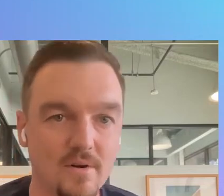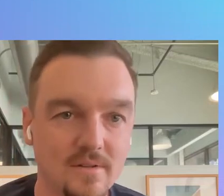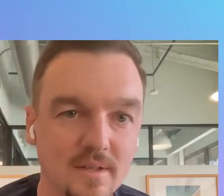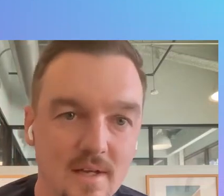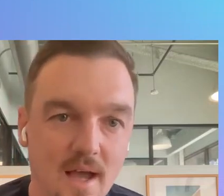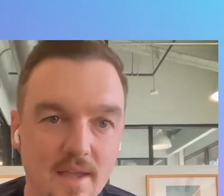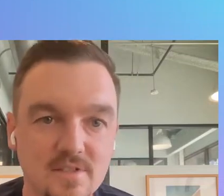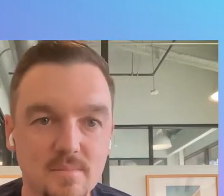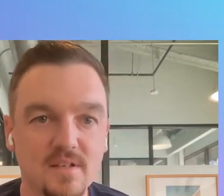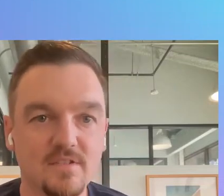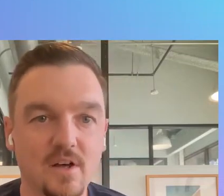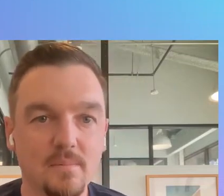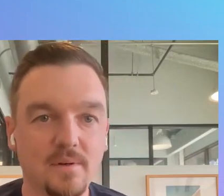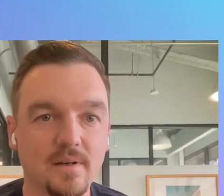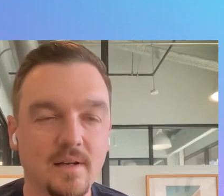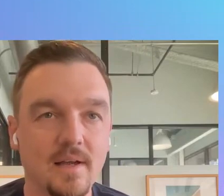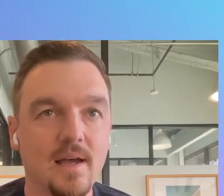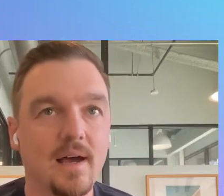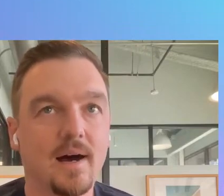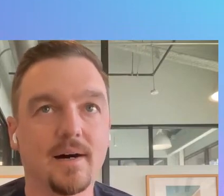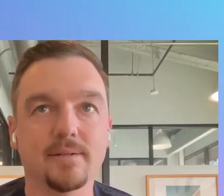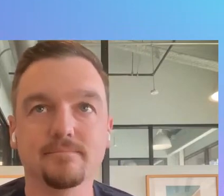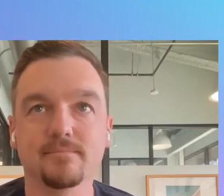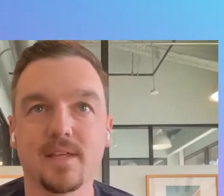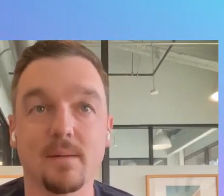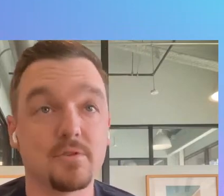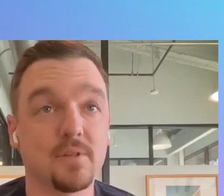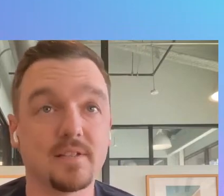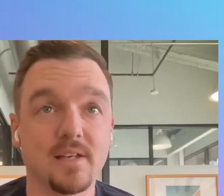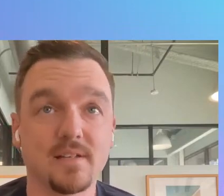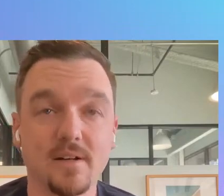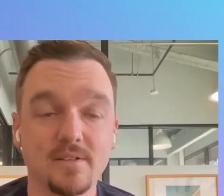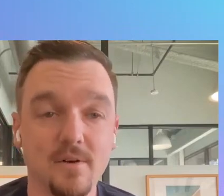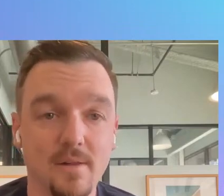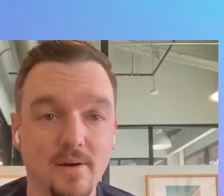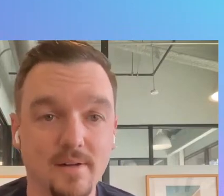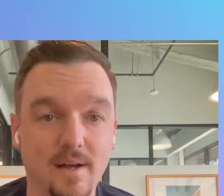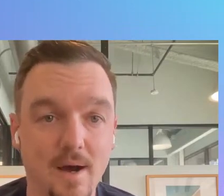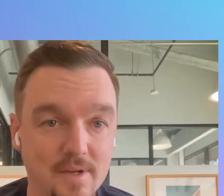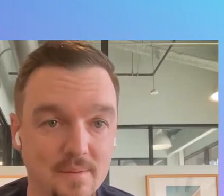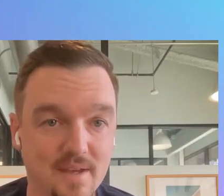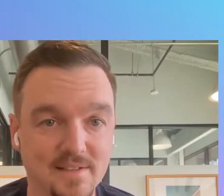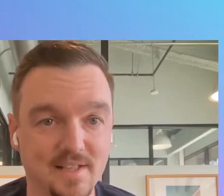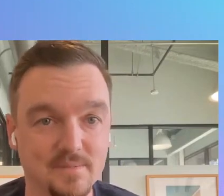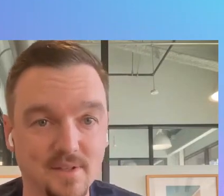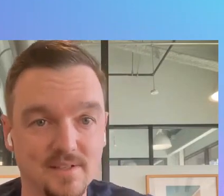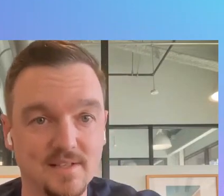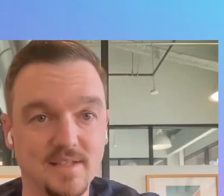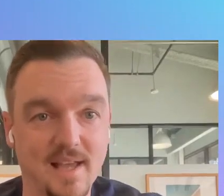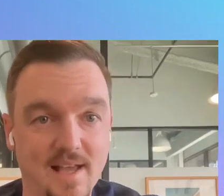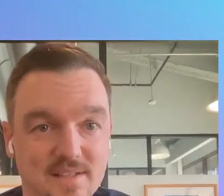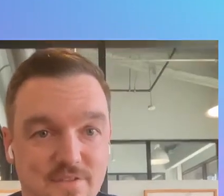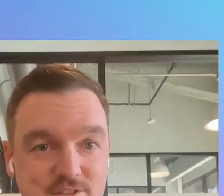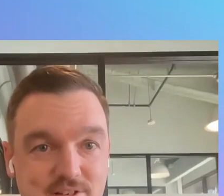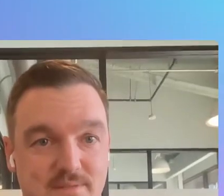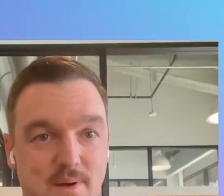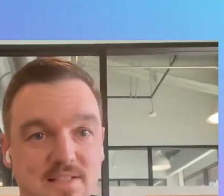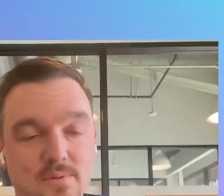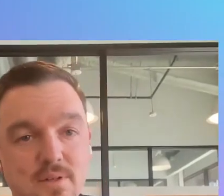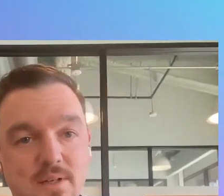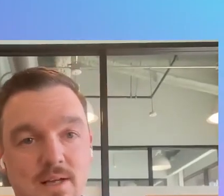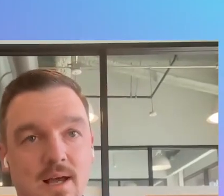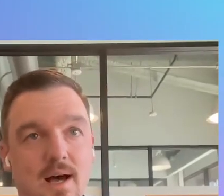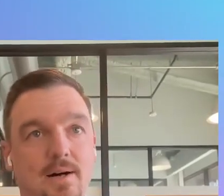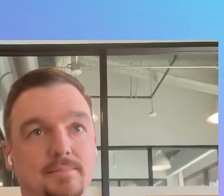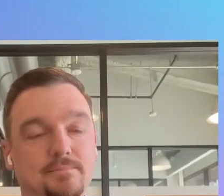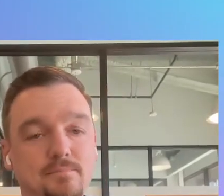account portal. I used to be a developer. And I'm just really excited to talk to you all about how we can make accessibility testing as efficient as